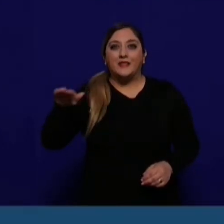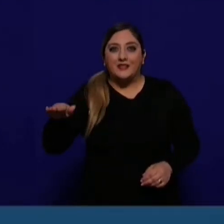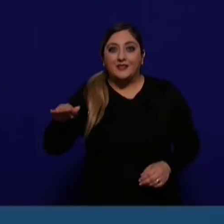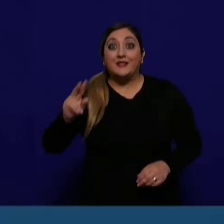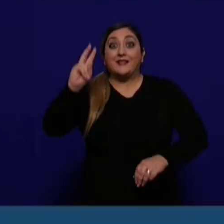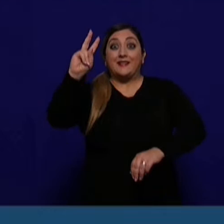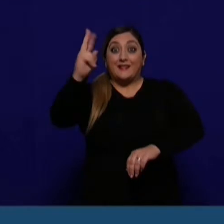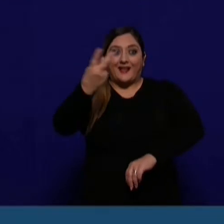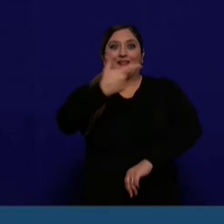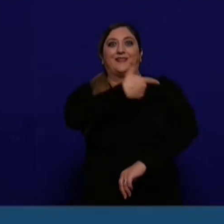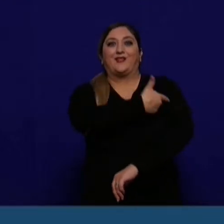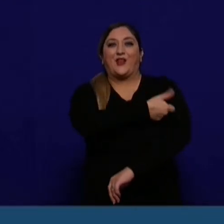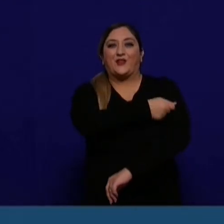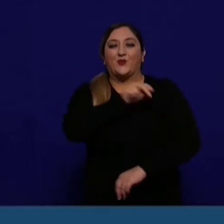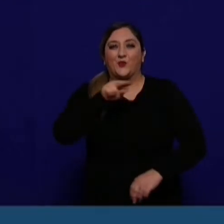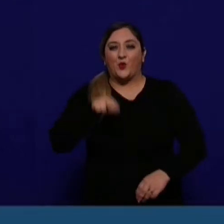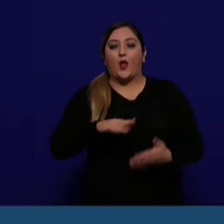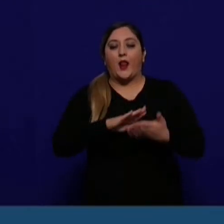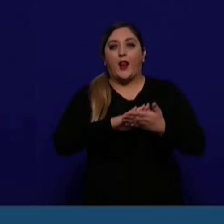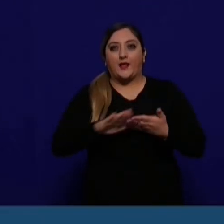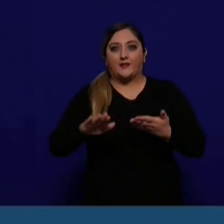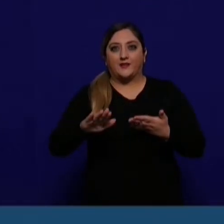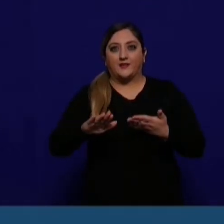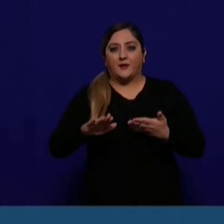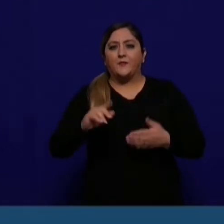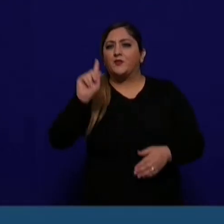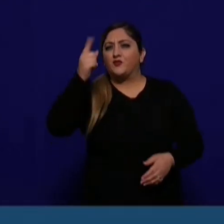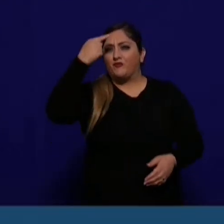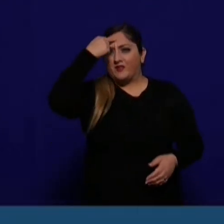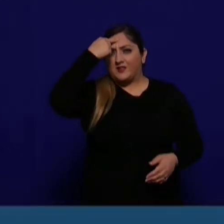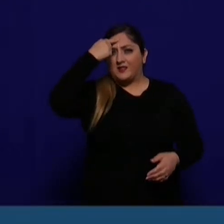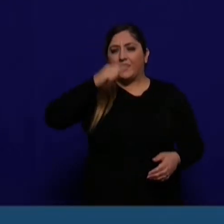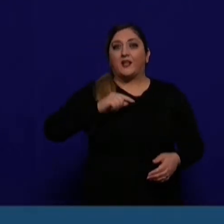żewġ dożi ta' tilqim. Infatti għandna